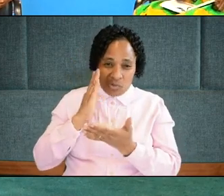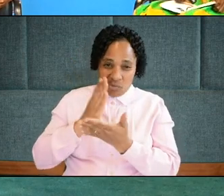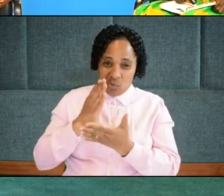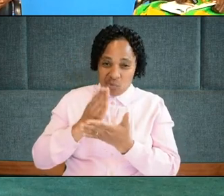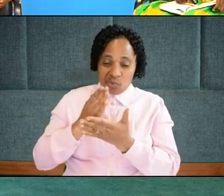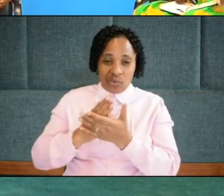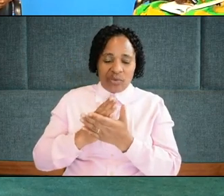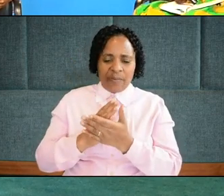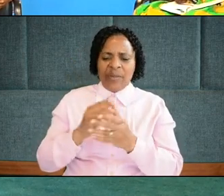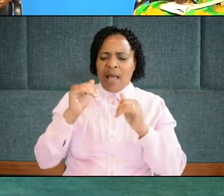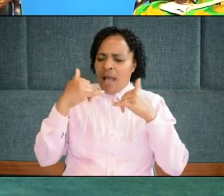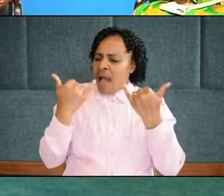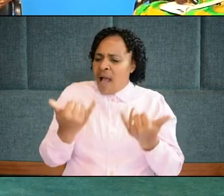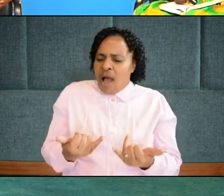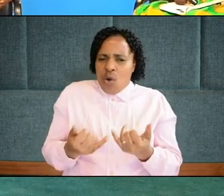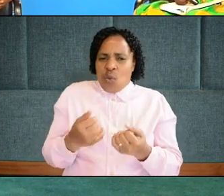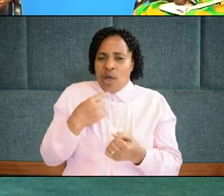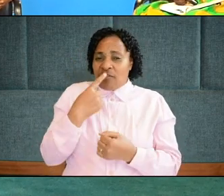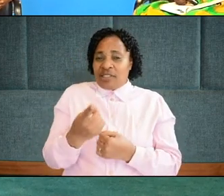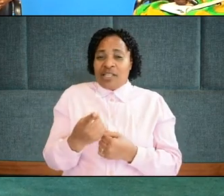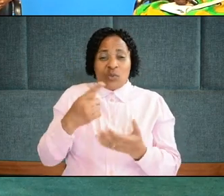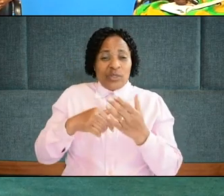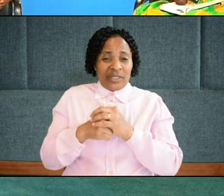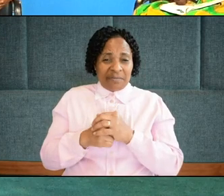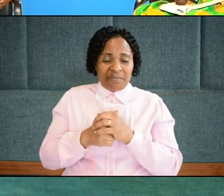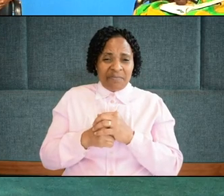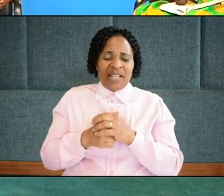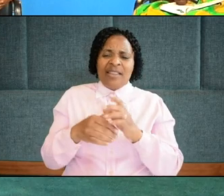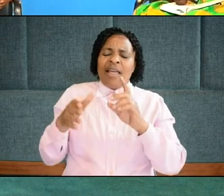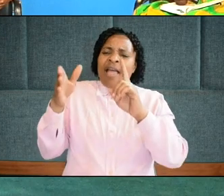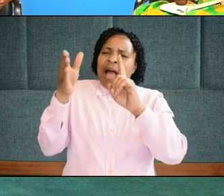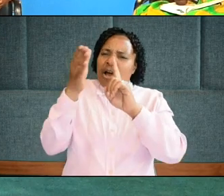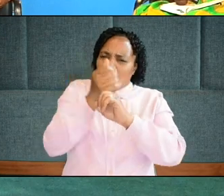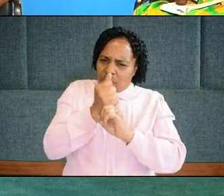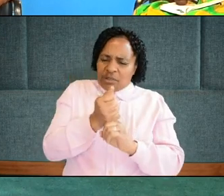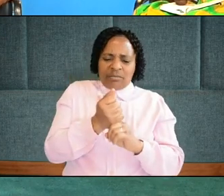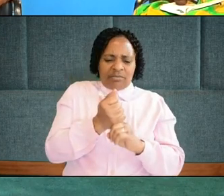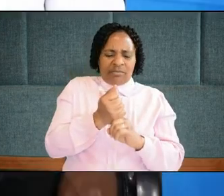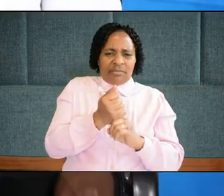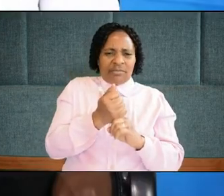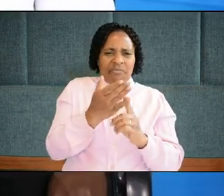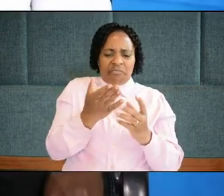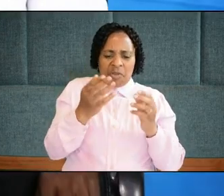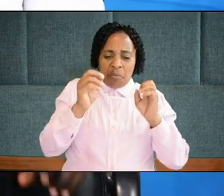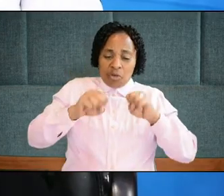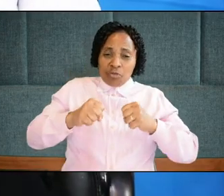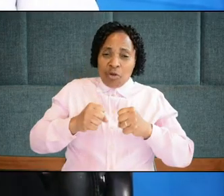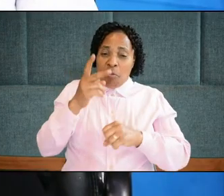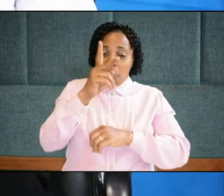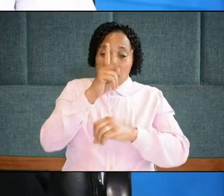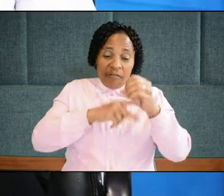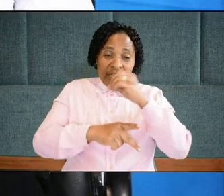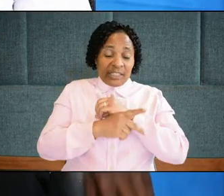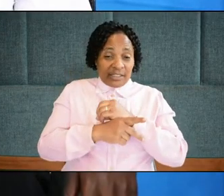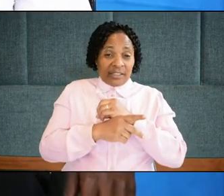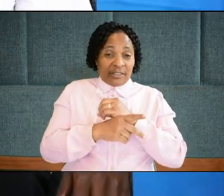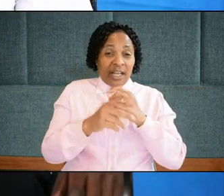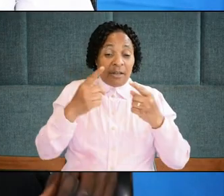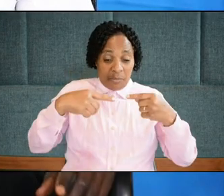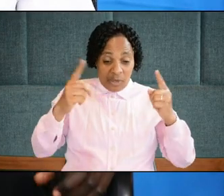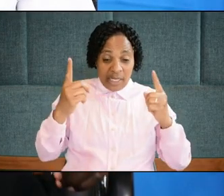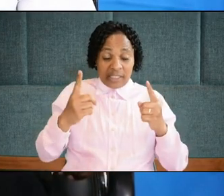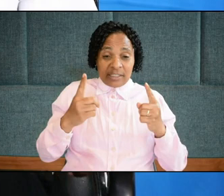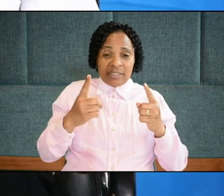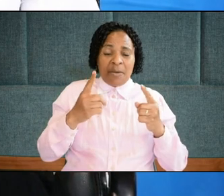result of the sin, as you've rightly said, was that they adopted, and here I'm quoting Patriarchs and Prophets, they adopted the garb of